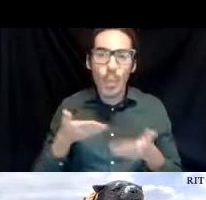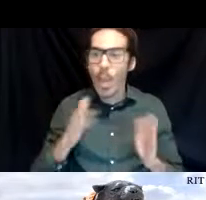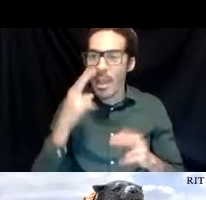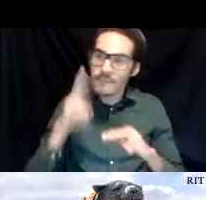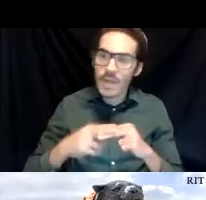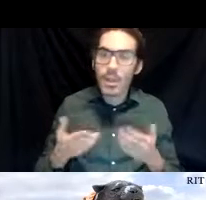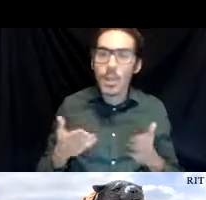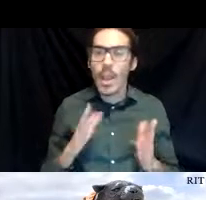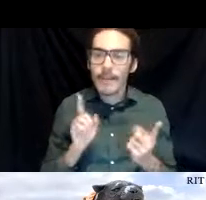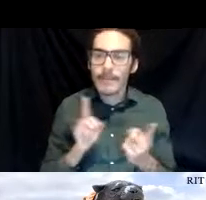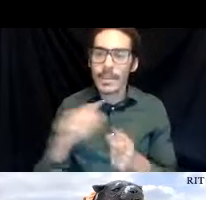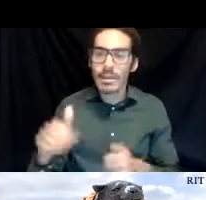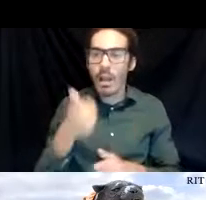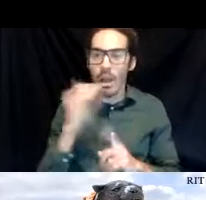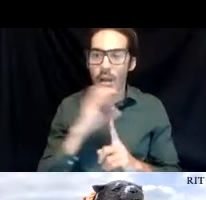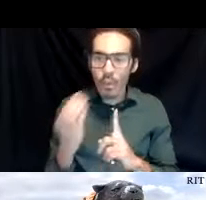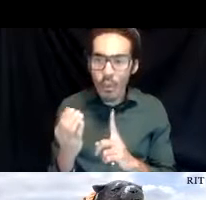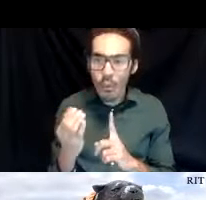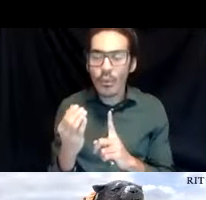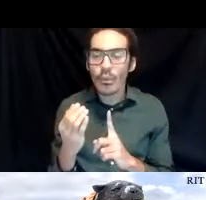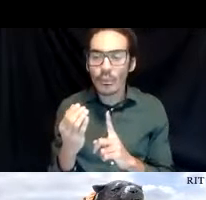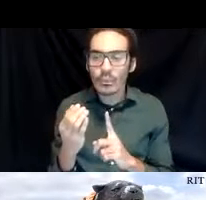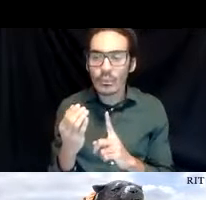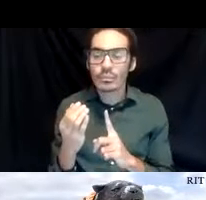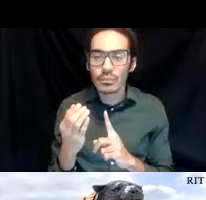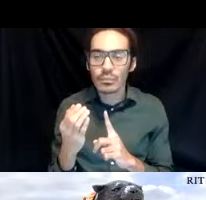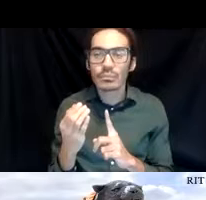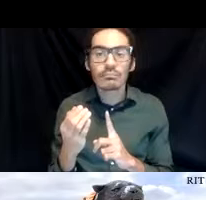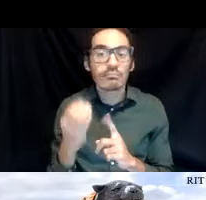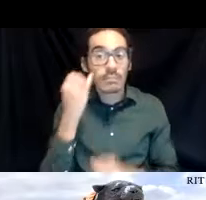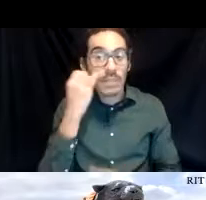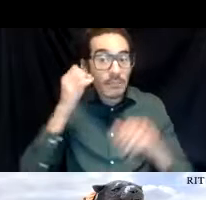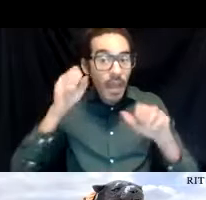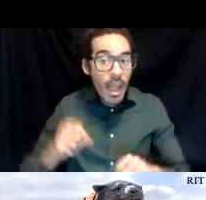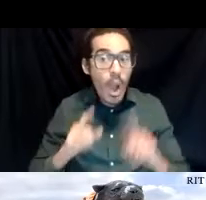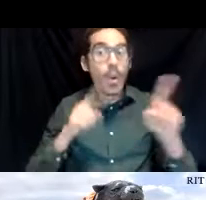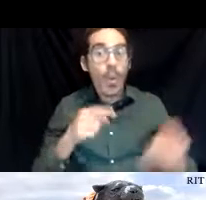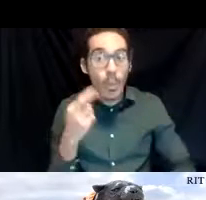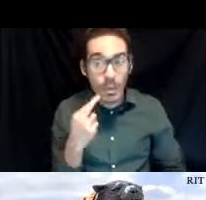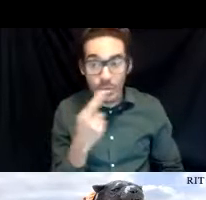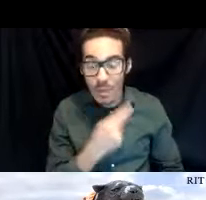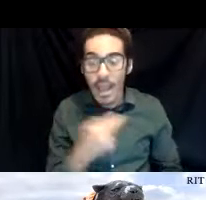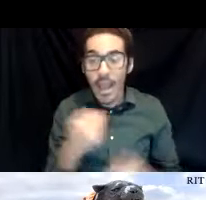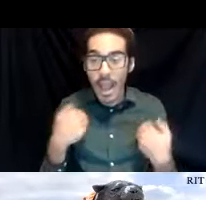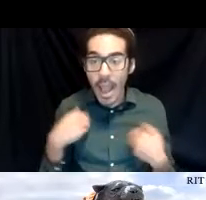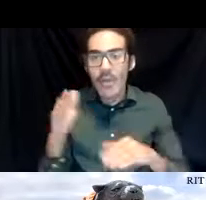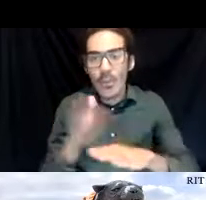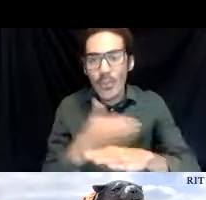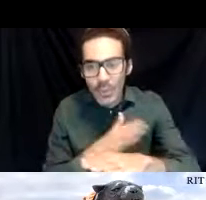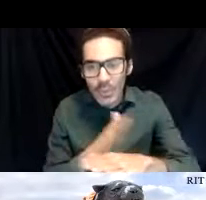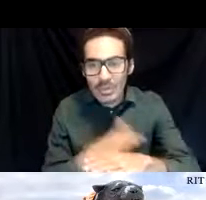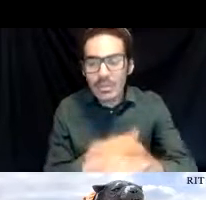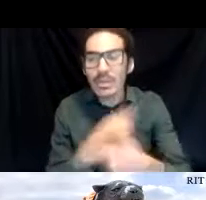to meet other cultures, and if you can go to a restaurant, where they have the music, where they